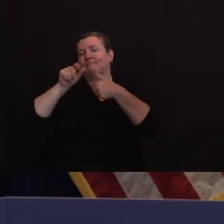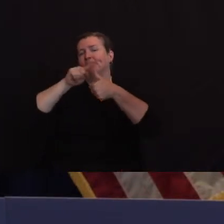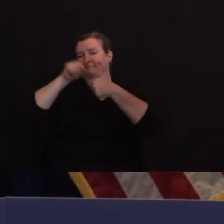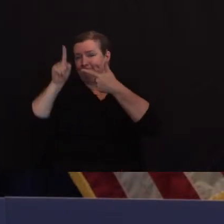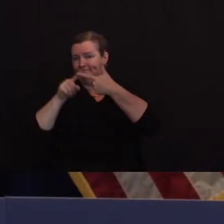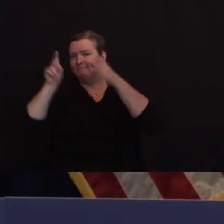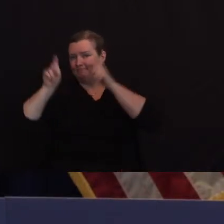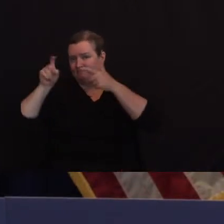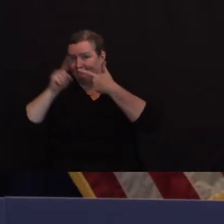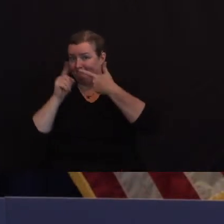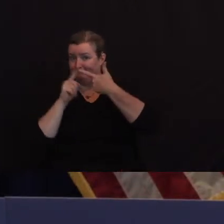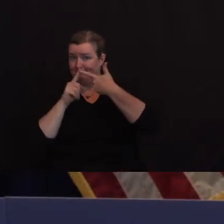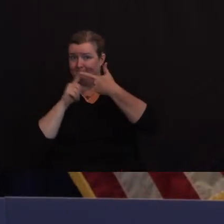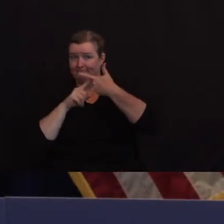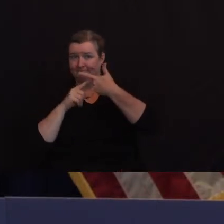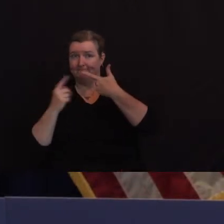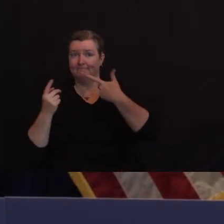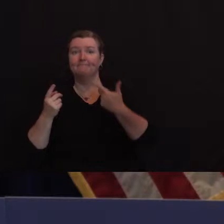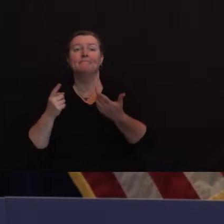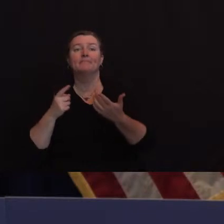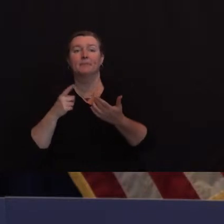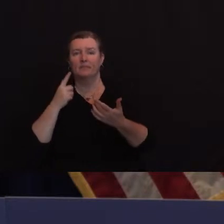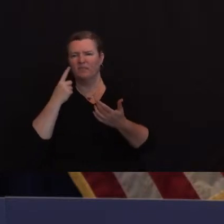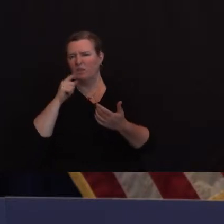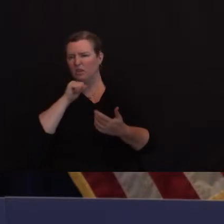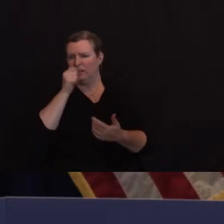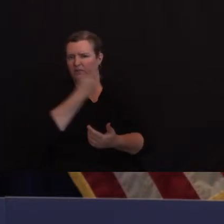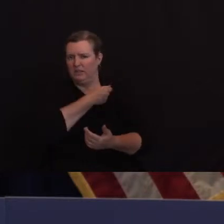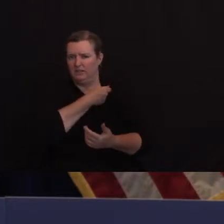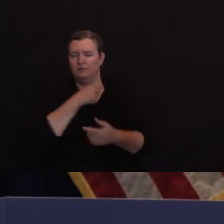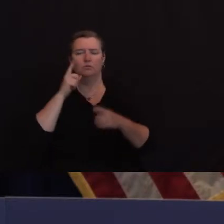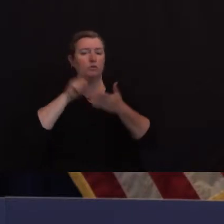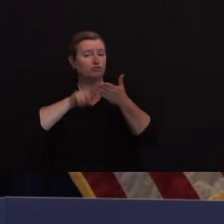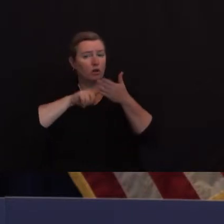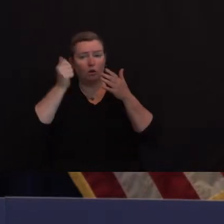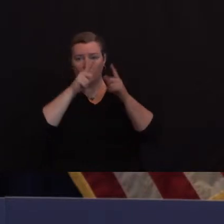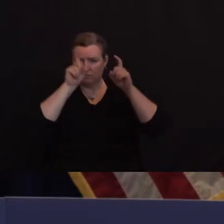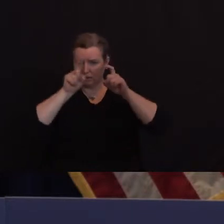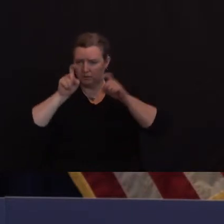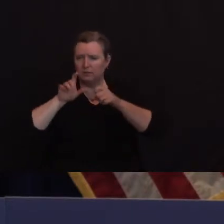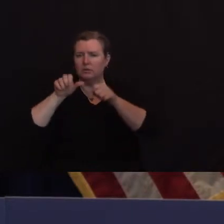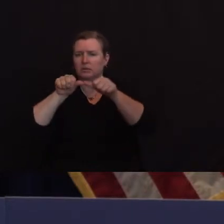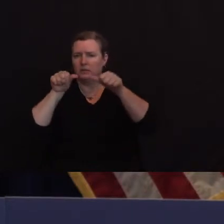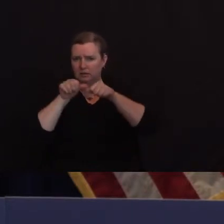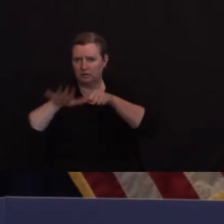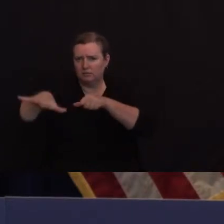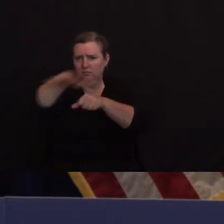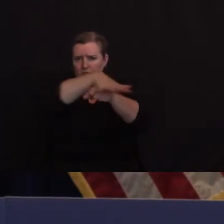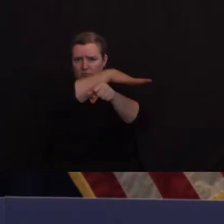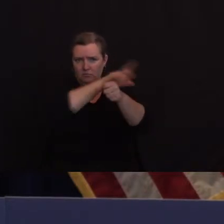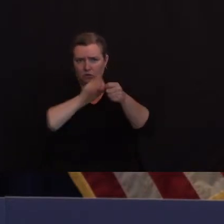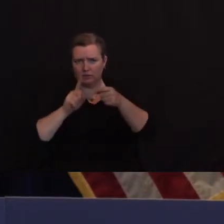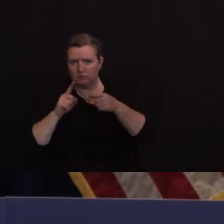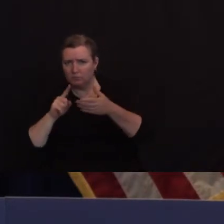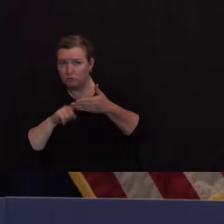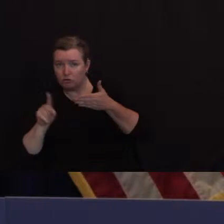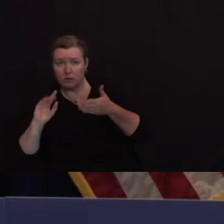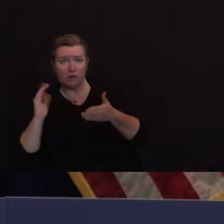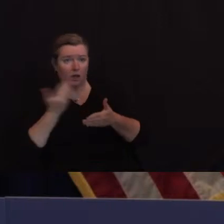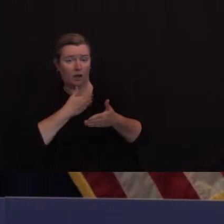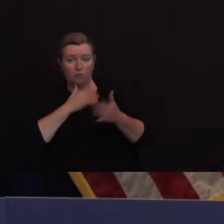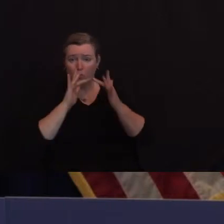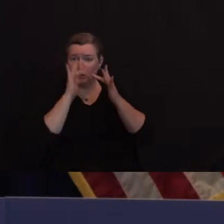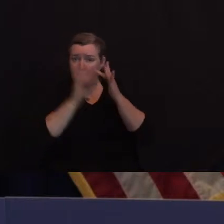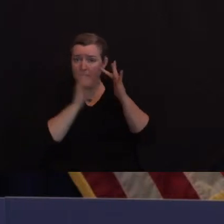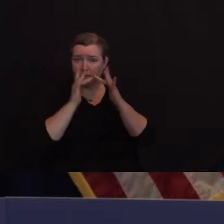sites. You can, and I encourage people to go to the COVID info hub, and you can go by county and